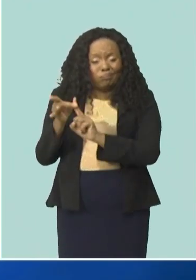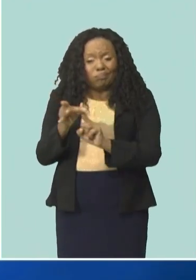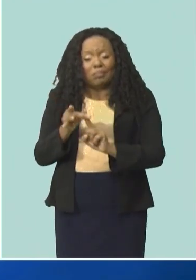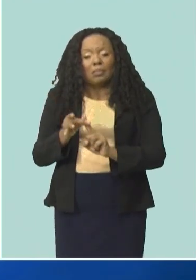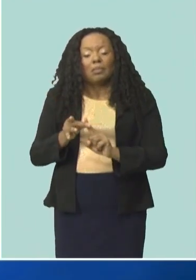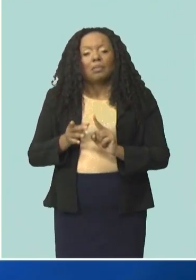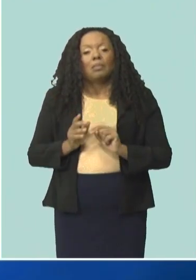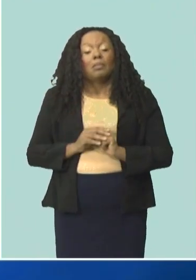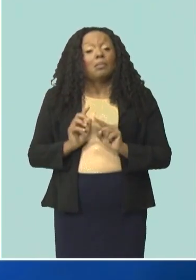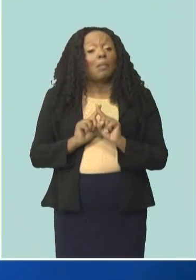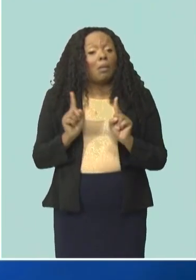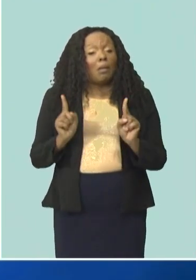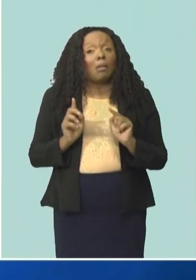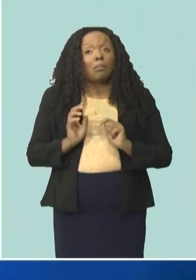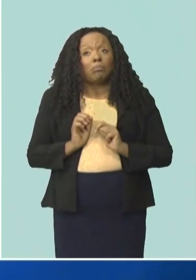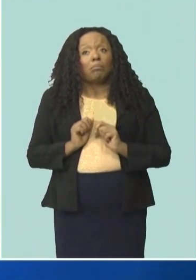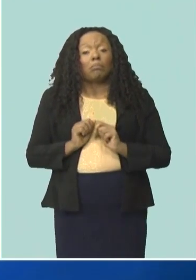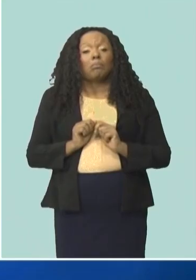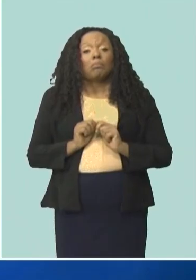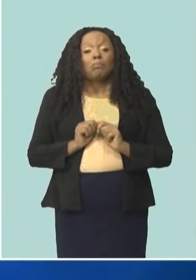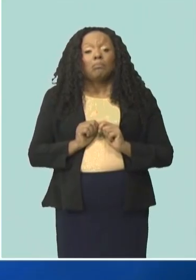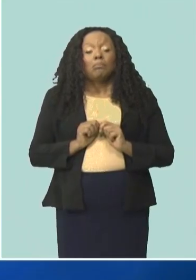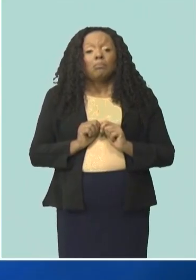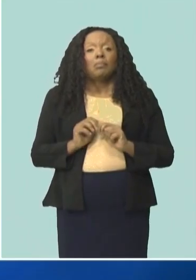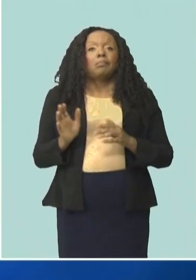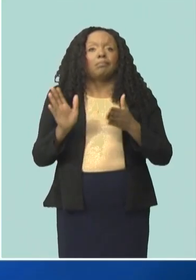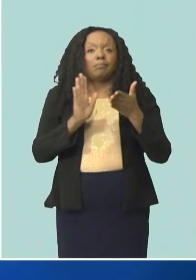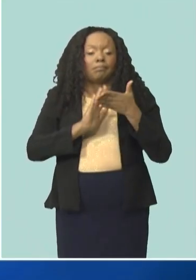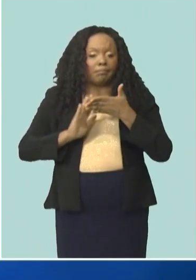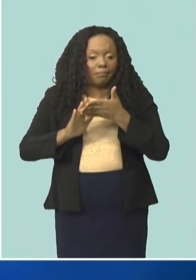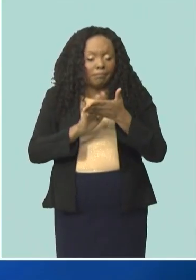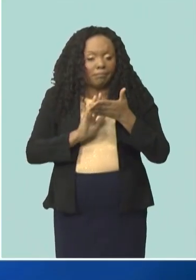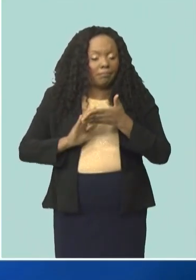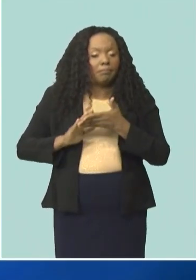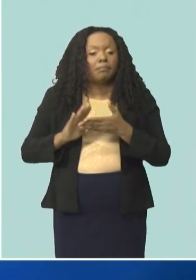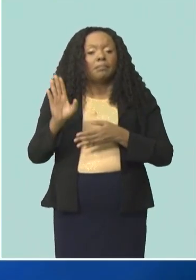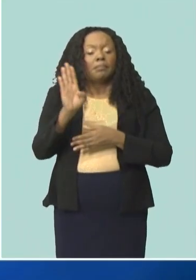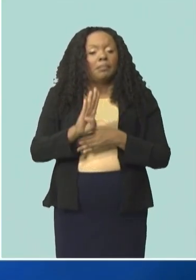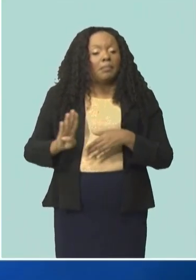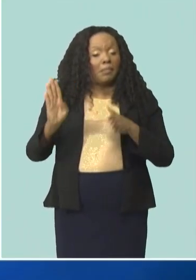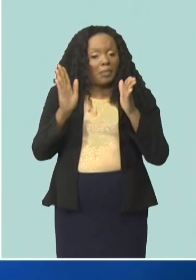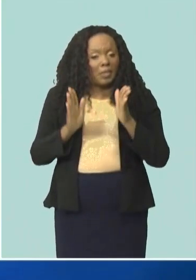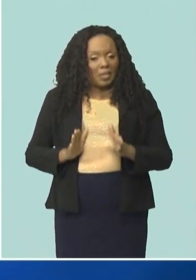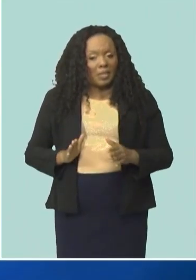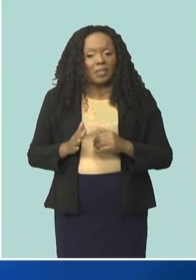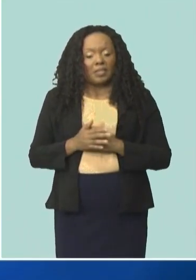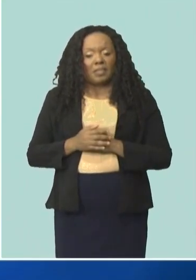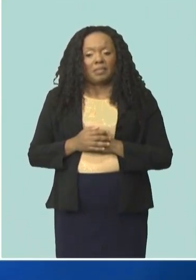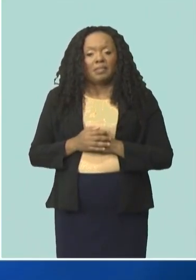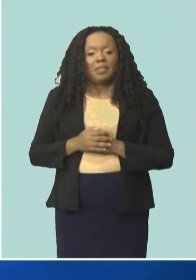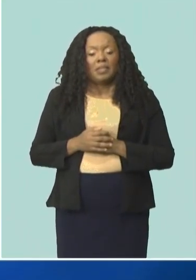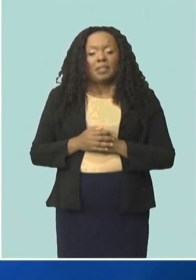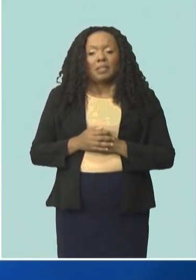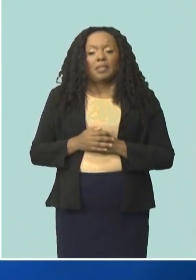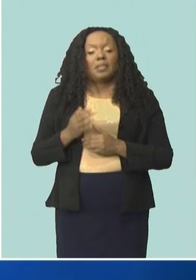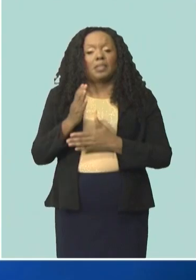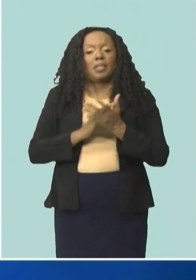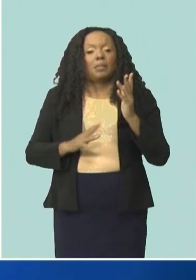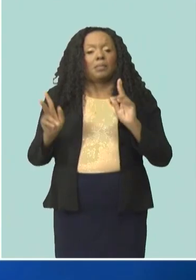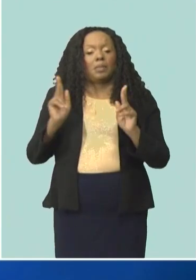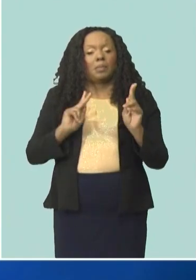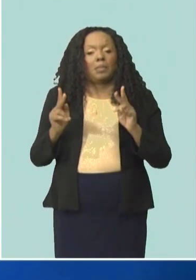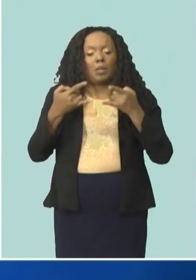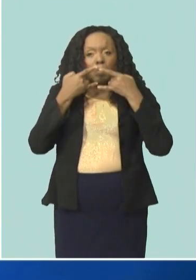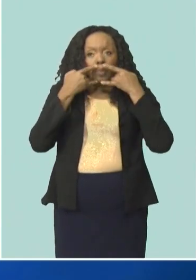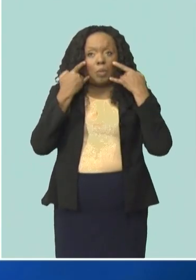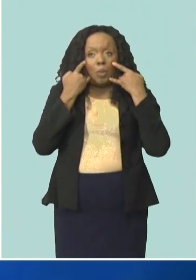But having said that, I want to commend Barbadians who I already see in public spaces wearing masks. I